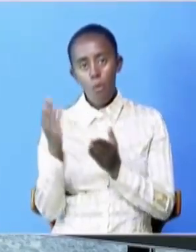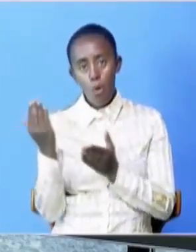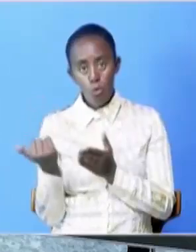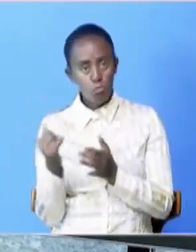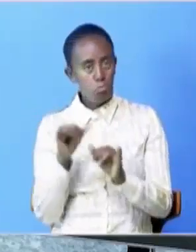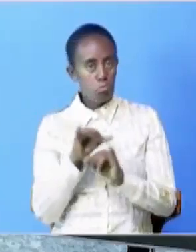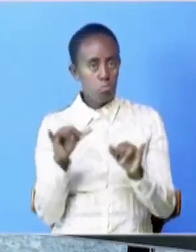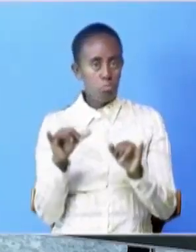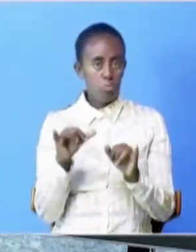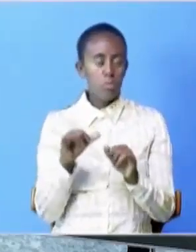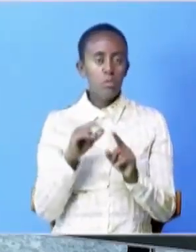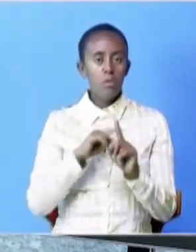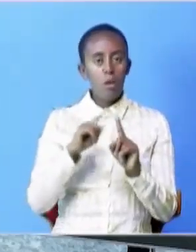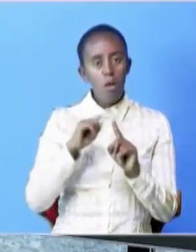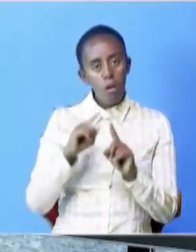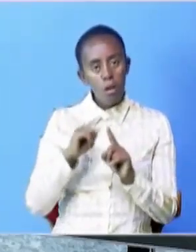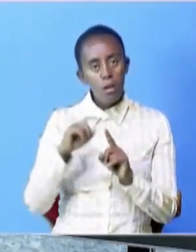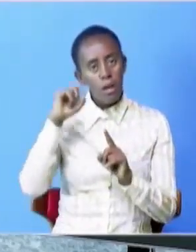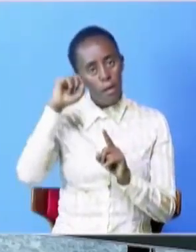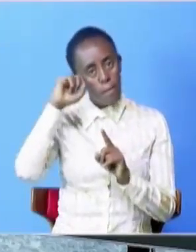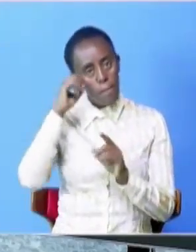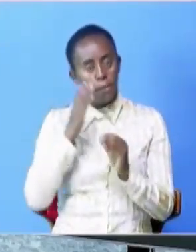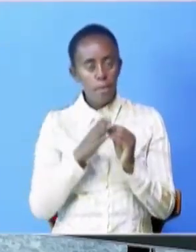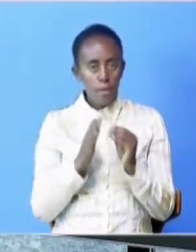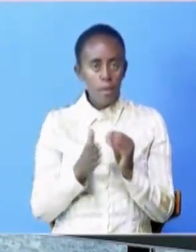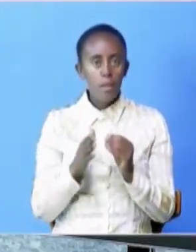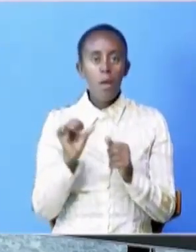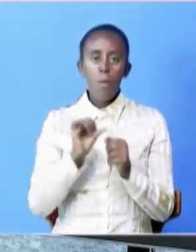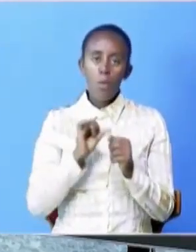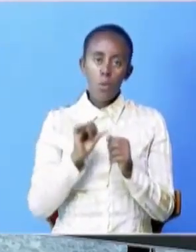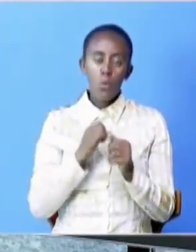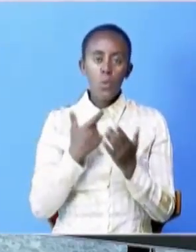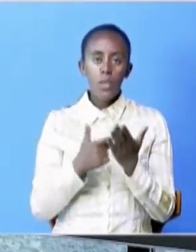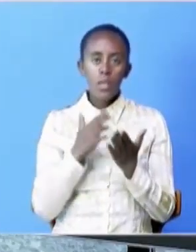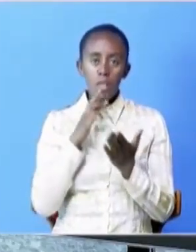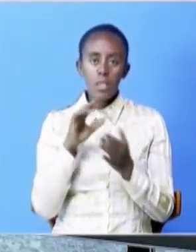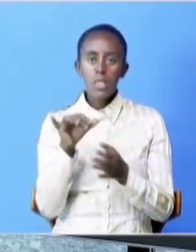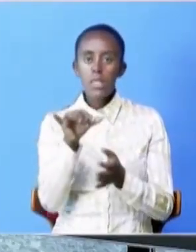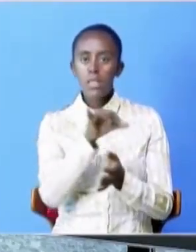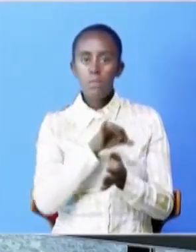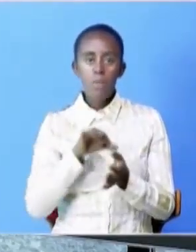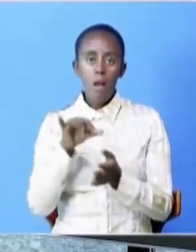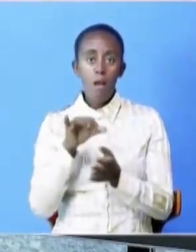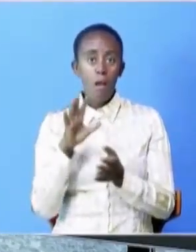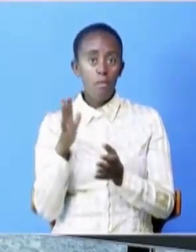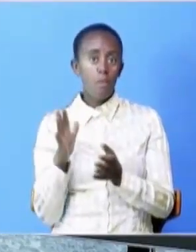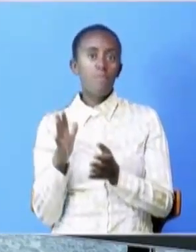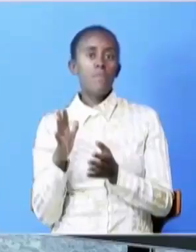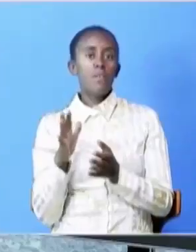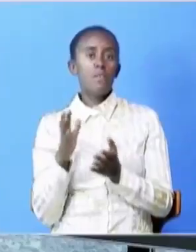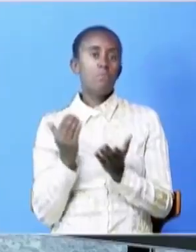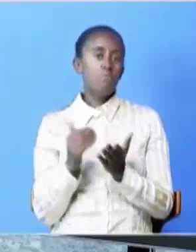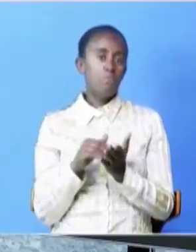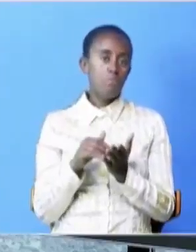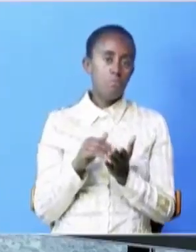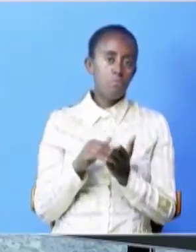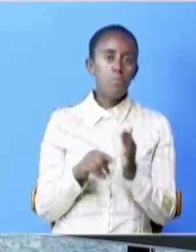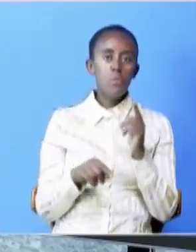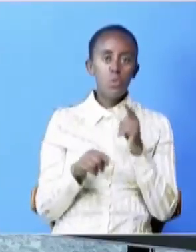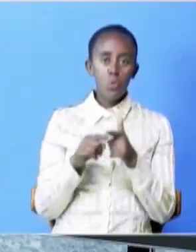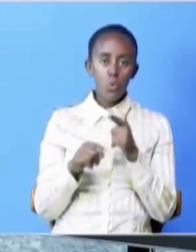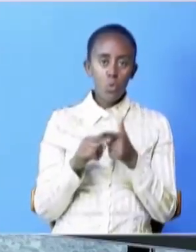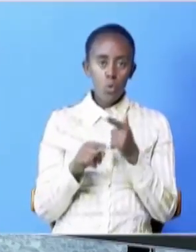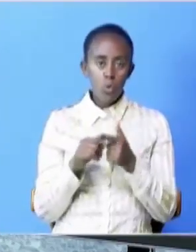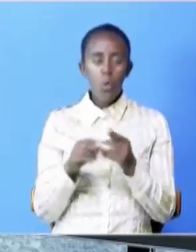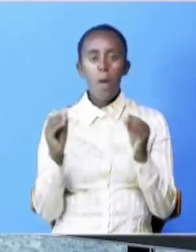similar. Carrots, onions, potatoes, these are what? Similar items. Again, if you see the second